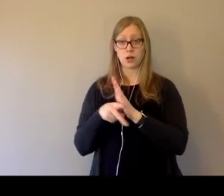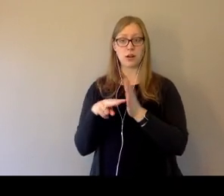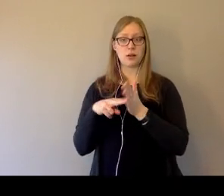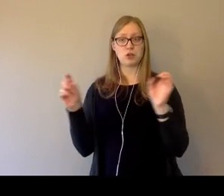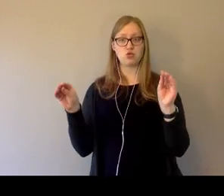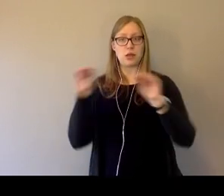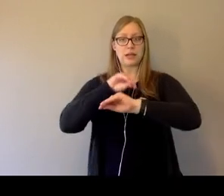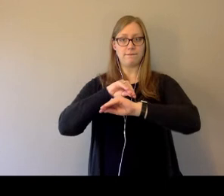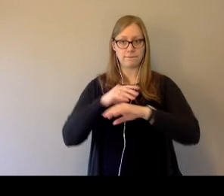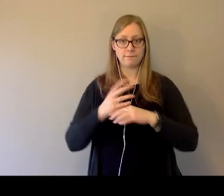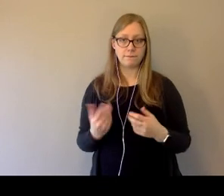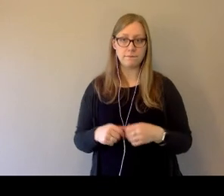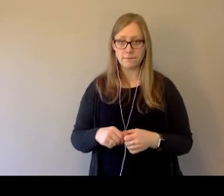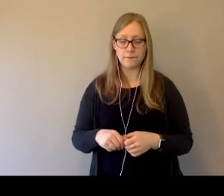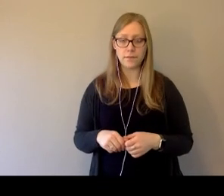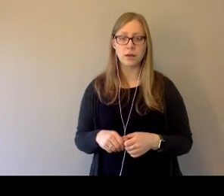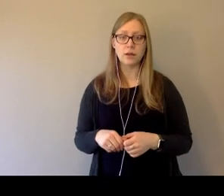right?